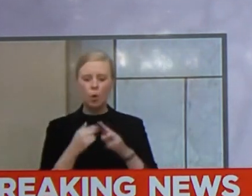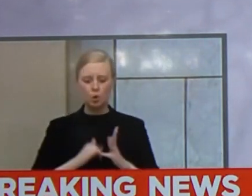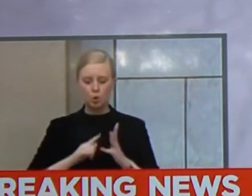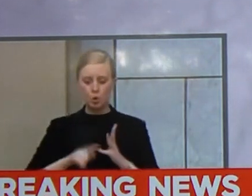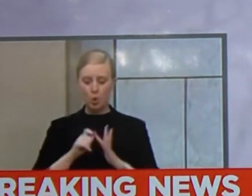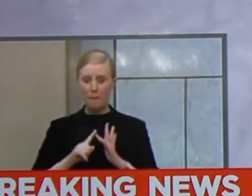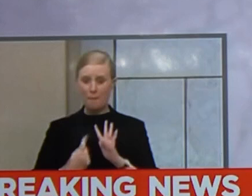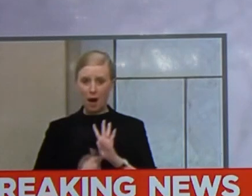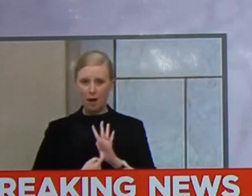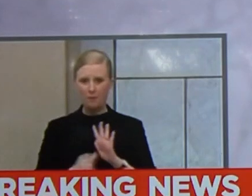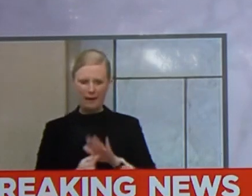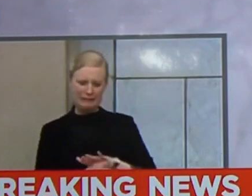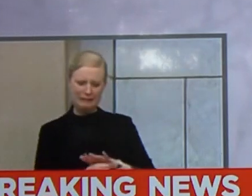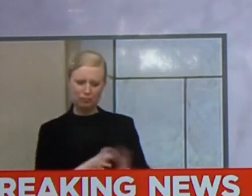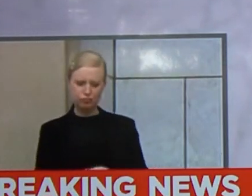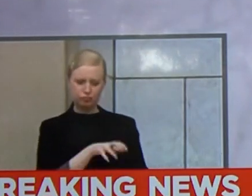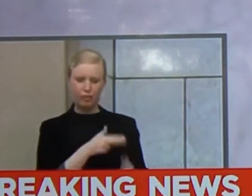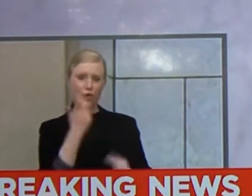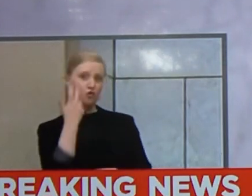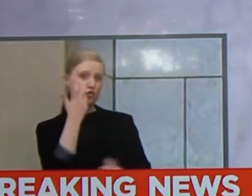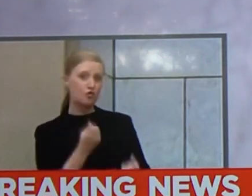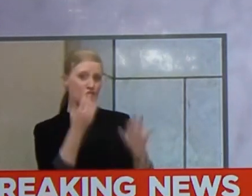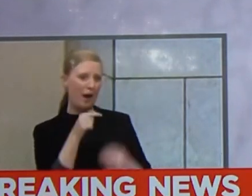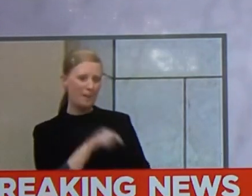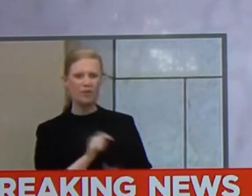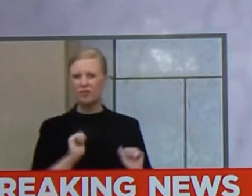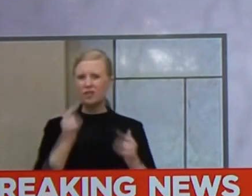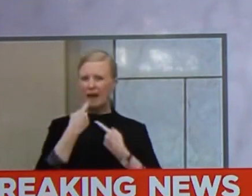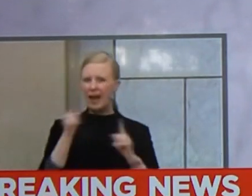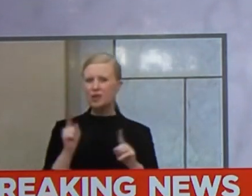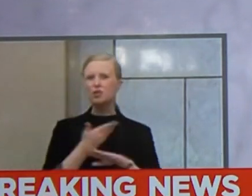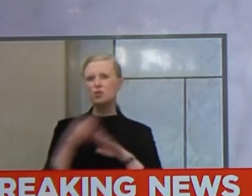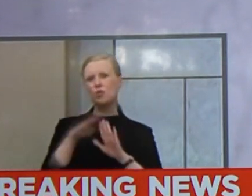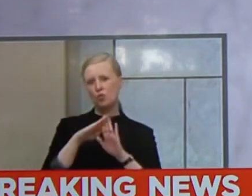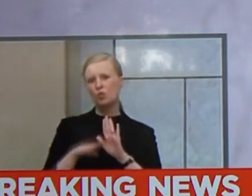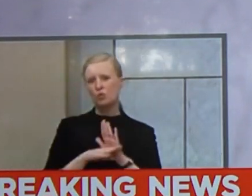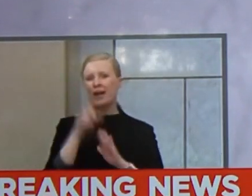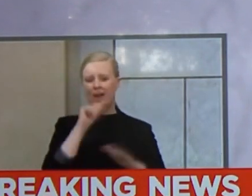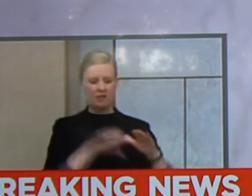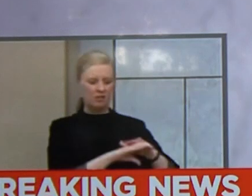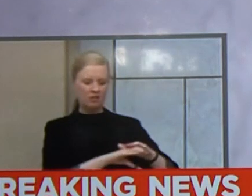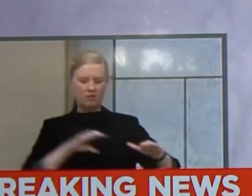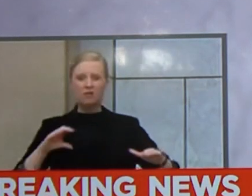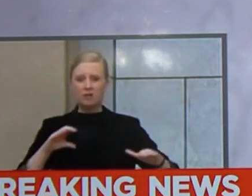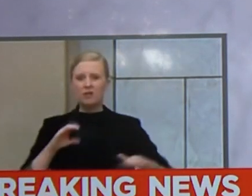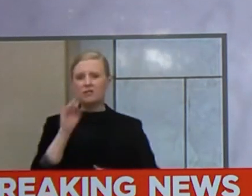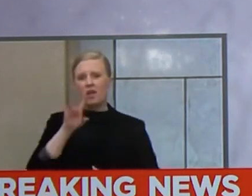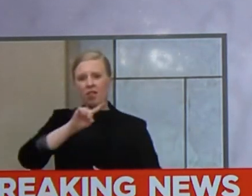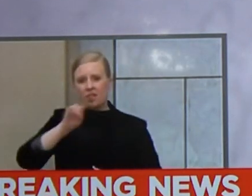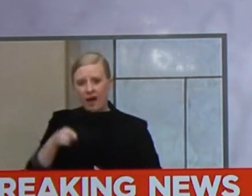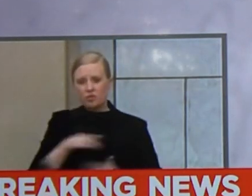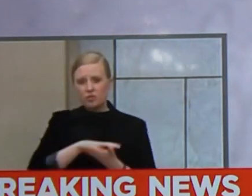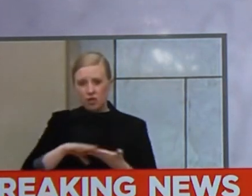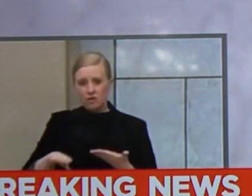that applies to those on Job Seeker, and they can access 10,000 of their super before the end of this year and 10,000 next